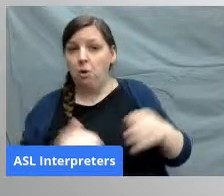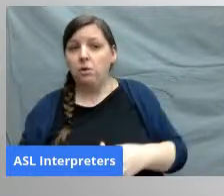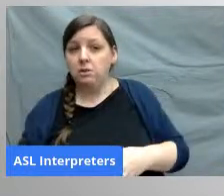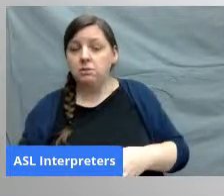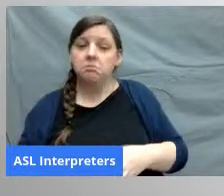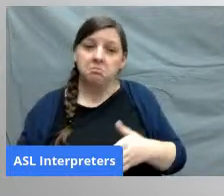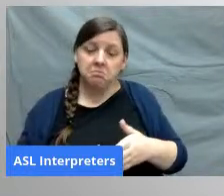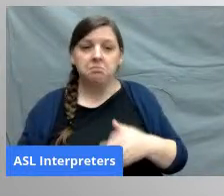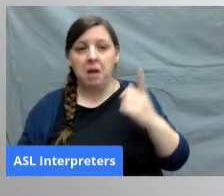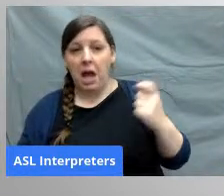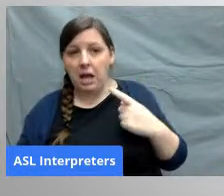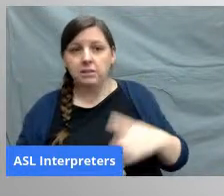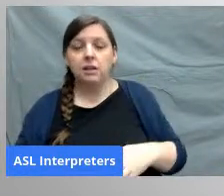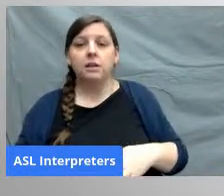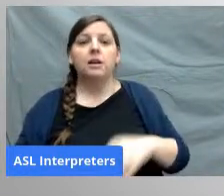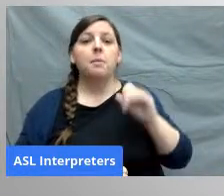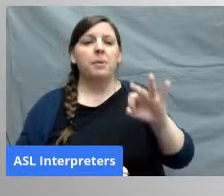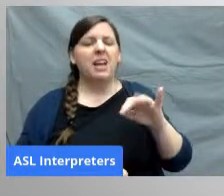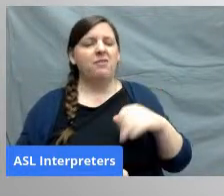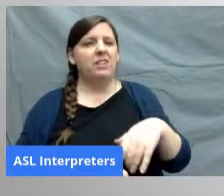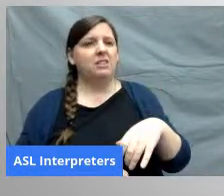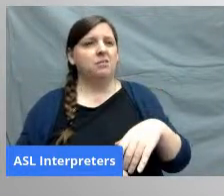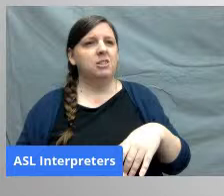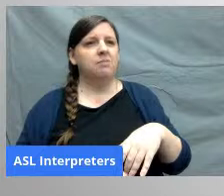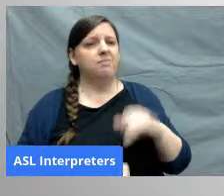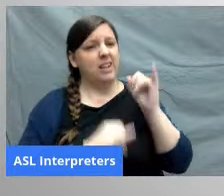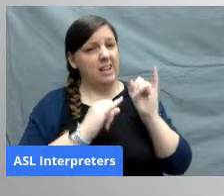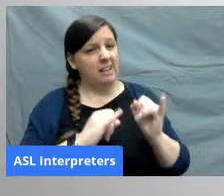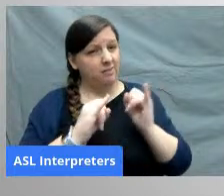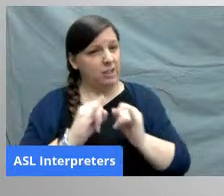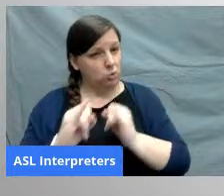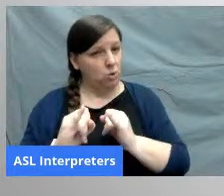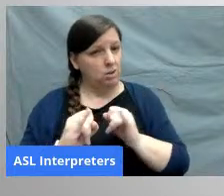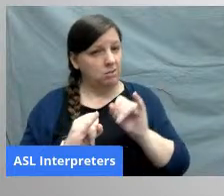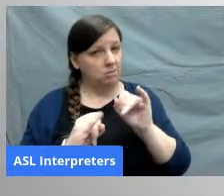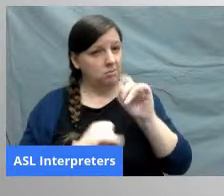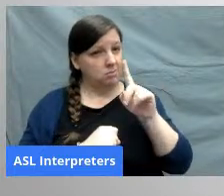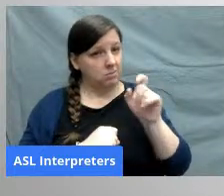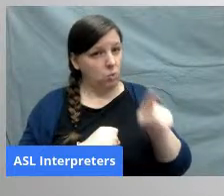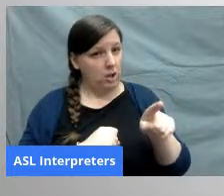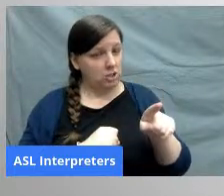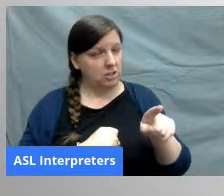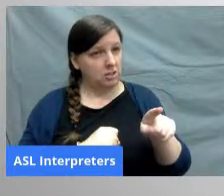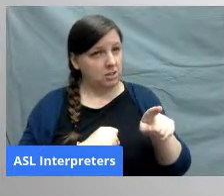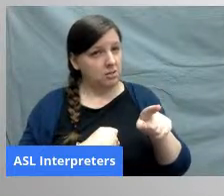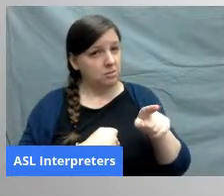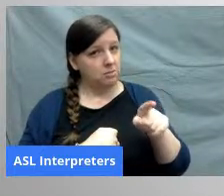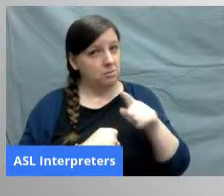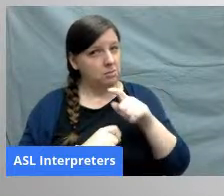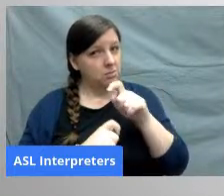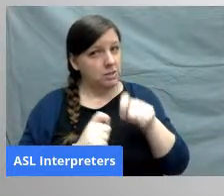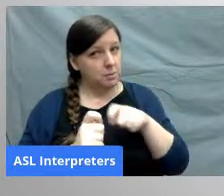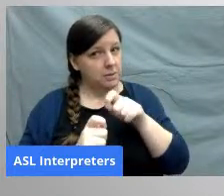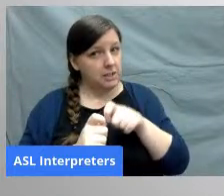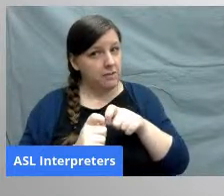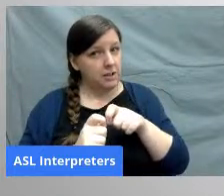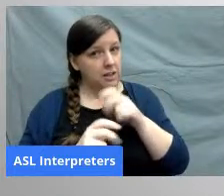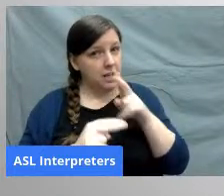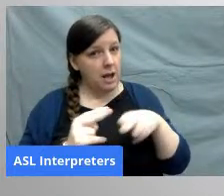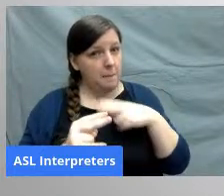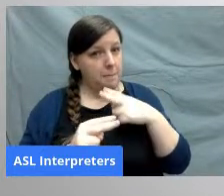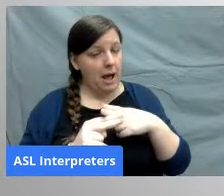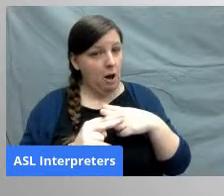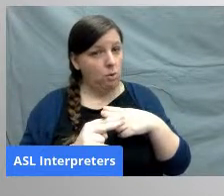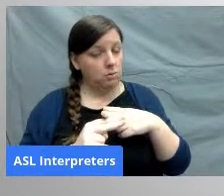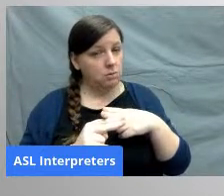best practice if there are individual questions, particularly about specific people, to ask those